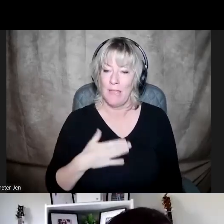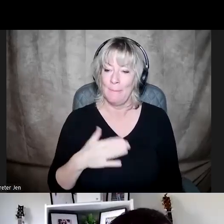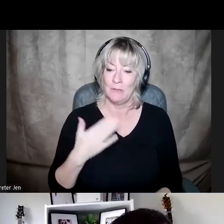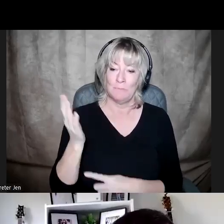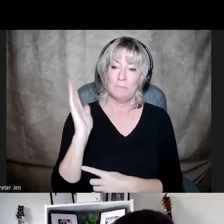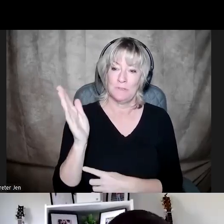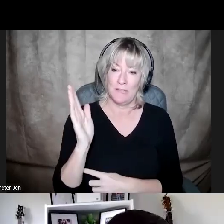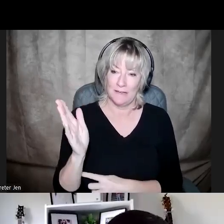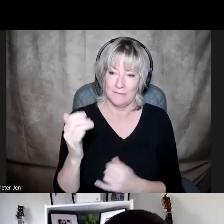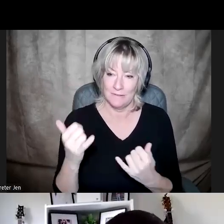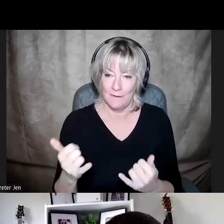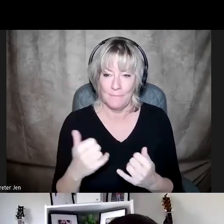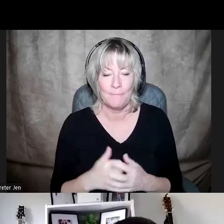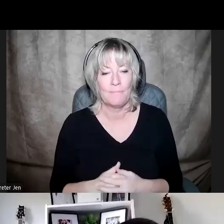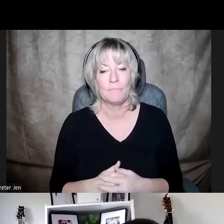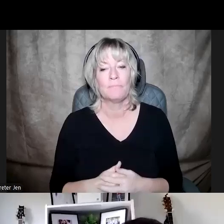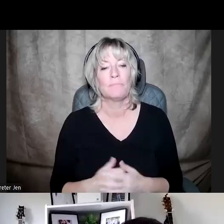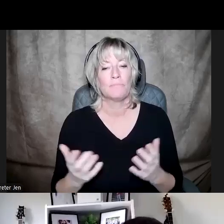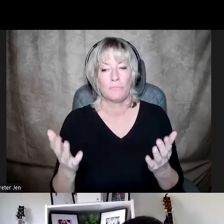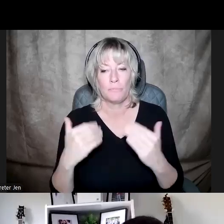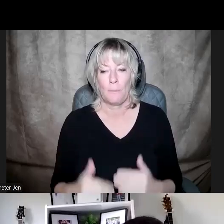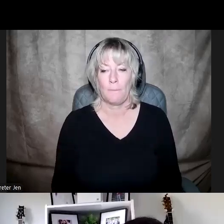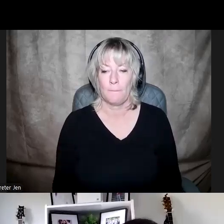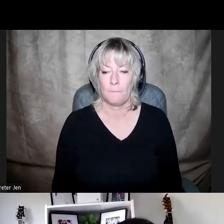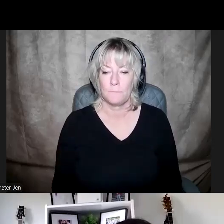today. So next slide.